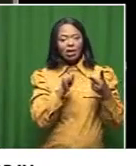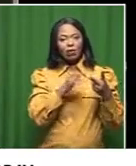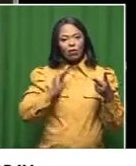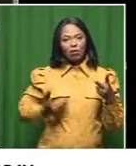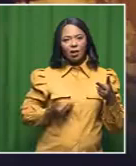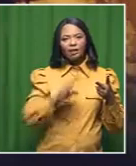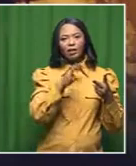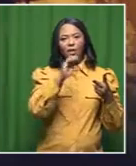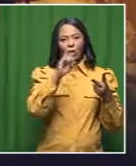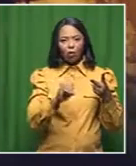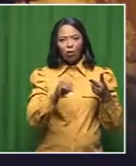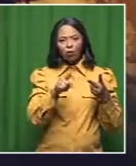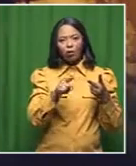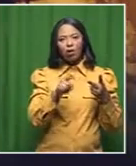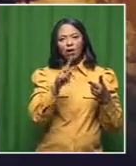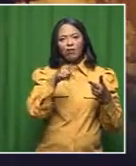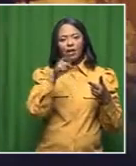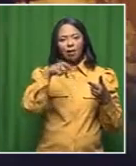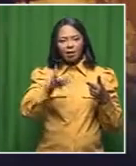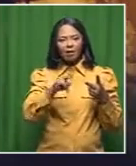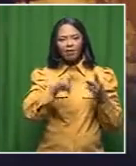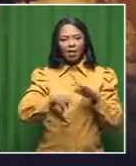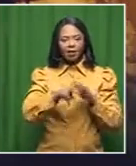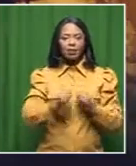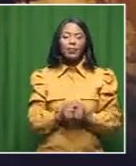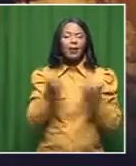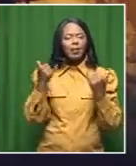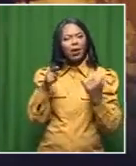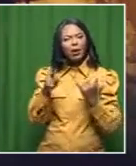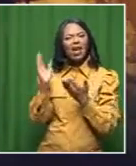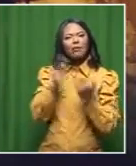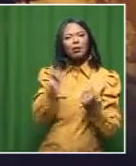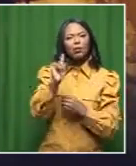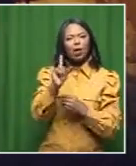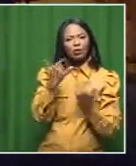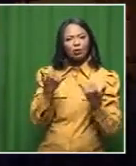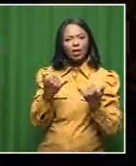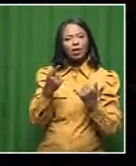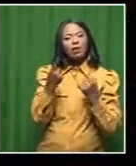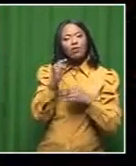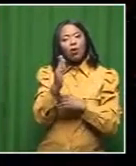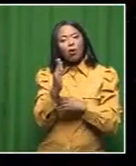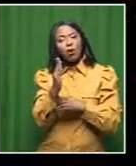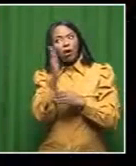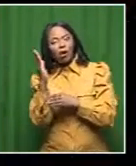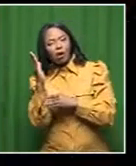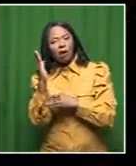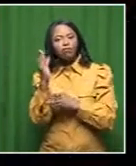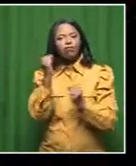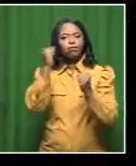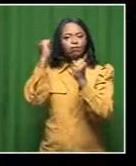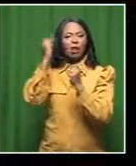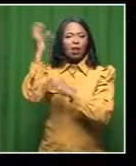Village. And of course, we're asking you about this in our question of the day as well. What are your expectations from this afternoon's midterm budget